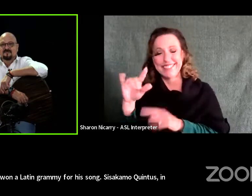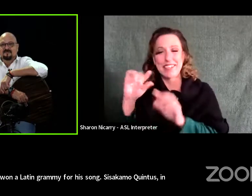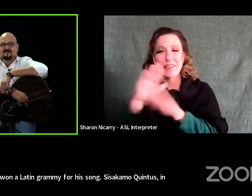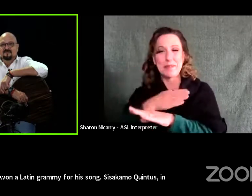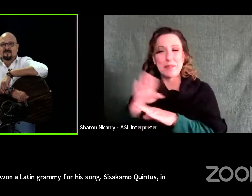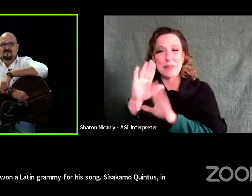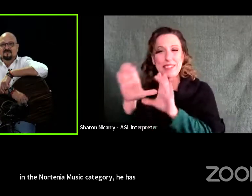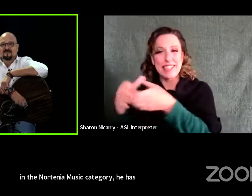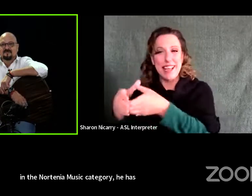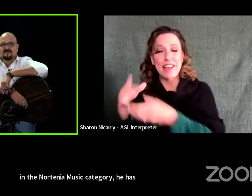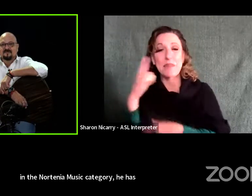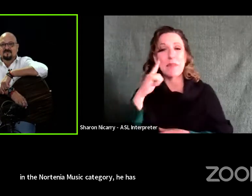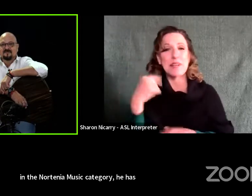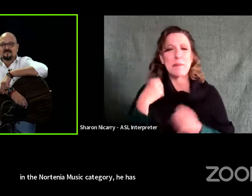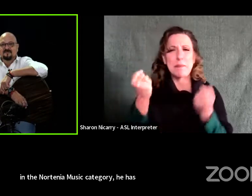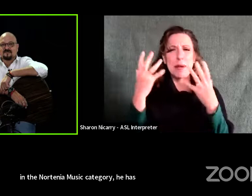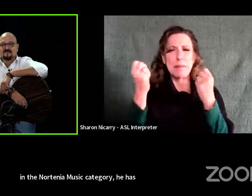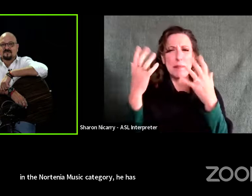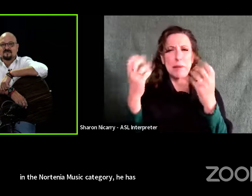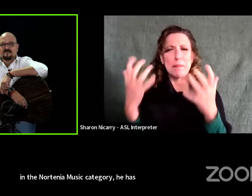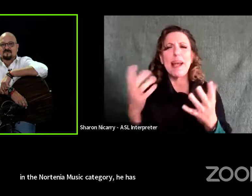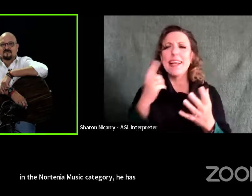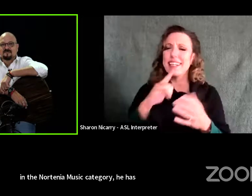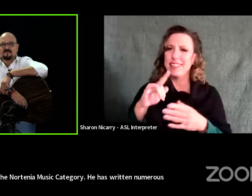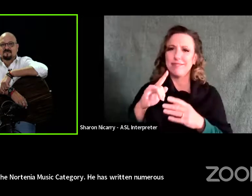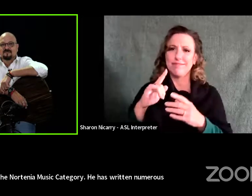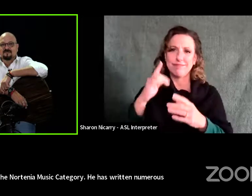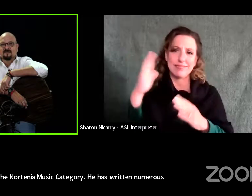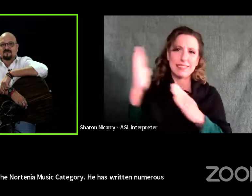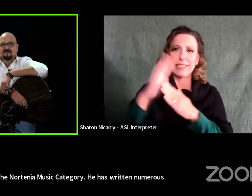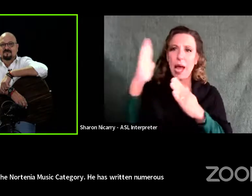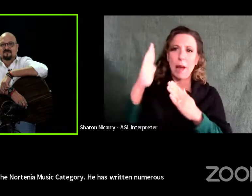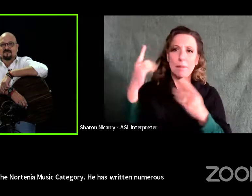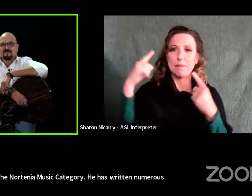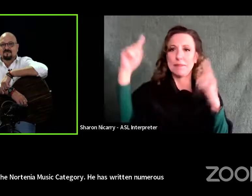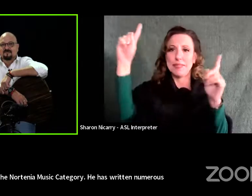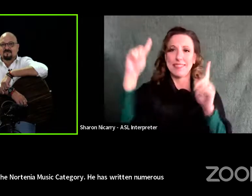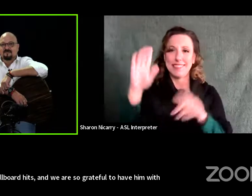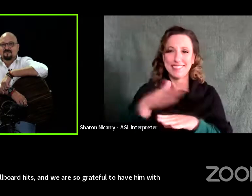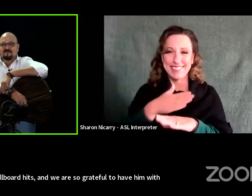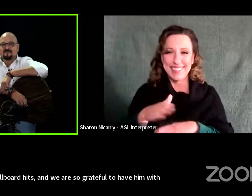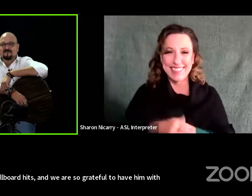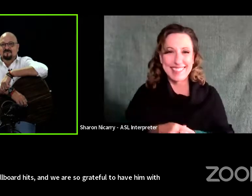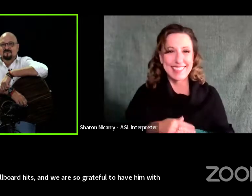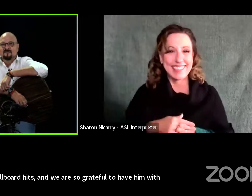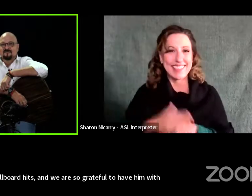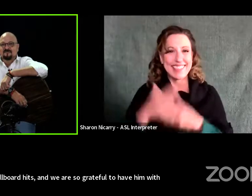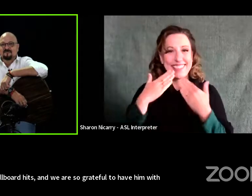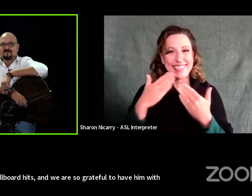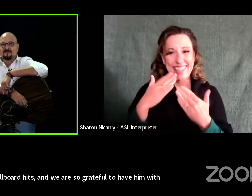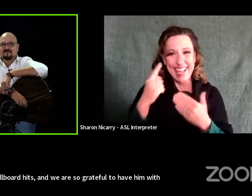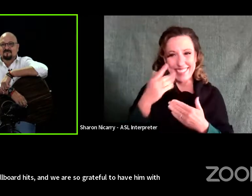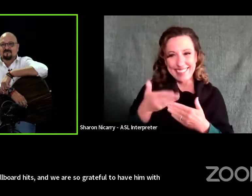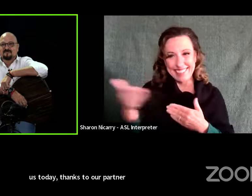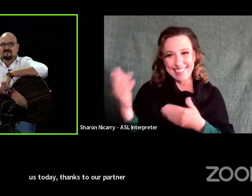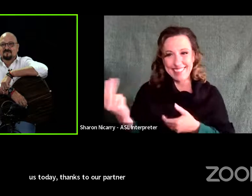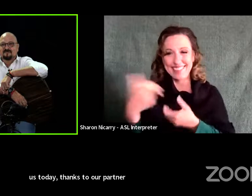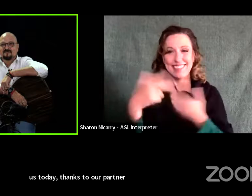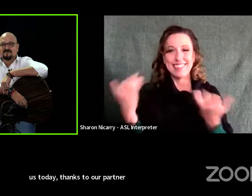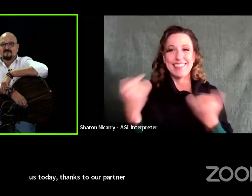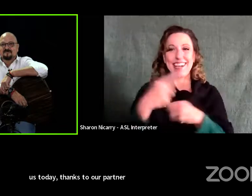written numerous Billboard hits, and we are so grateful to have him with us today. Thanks to our partners and friends